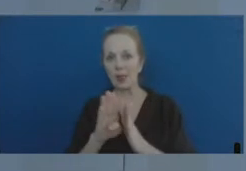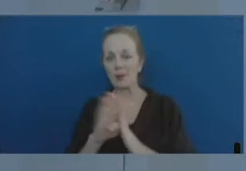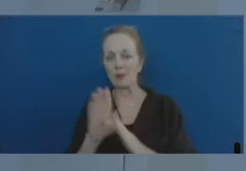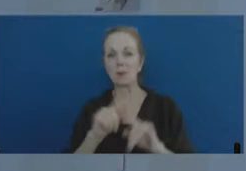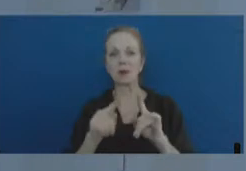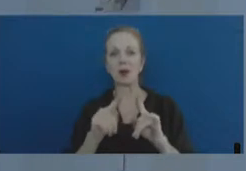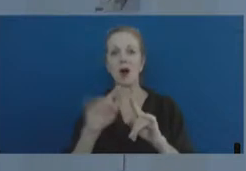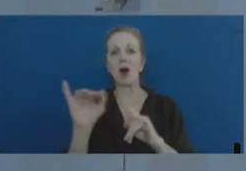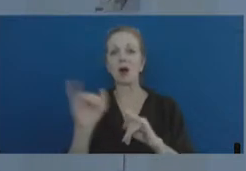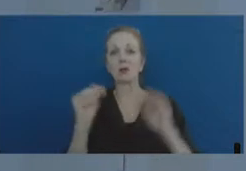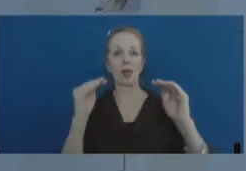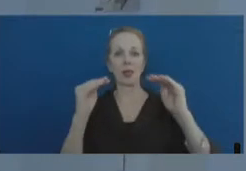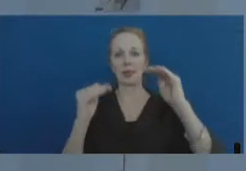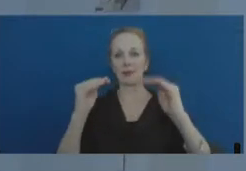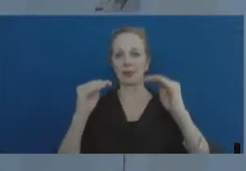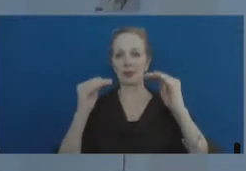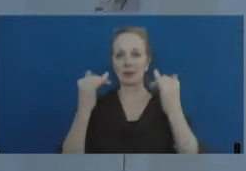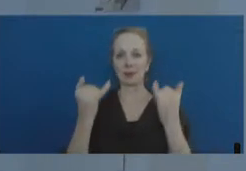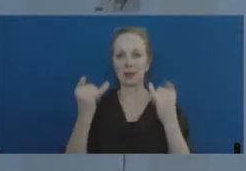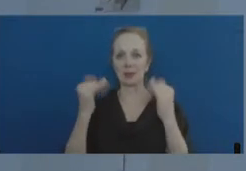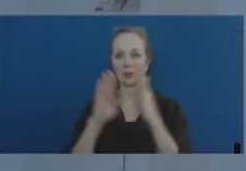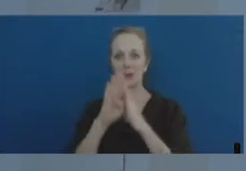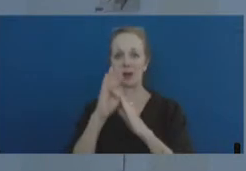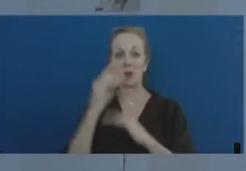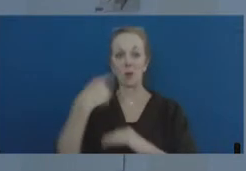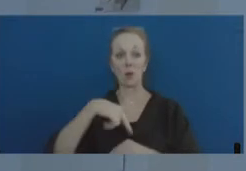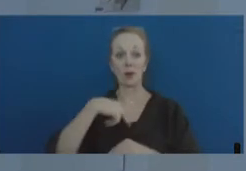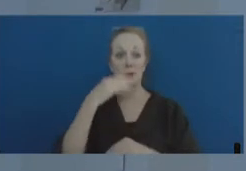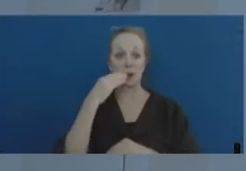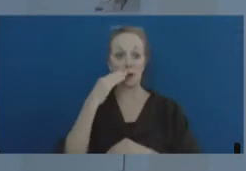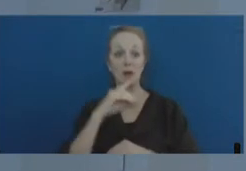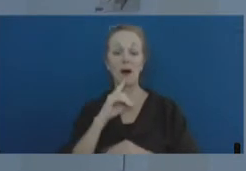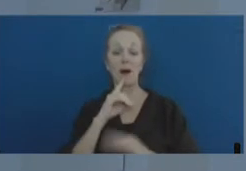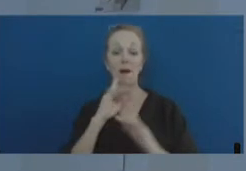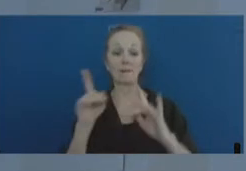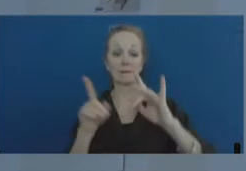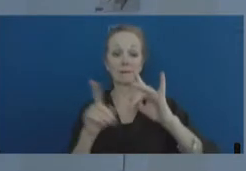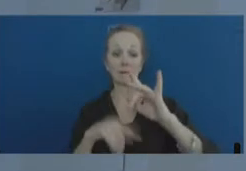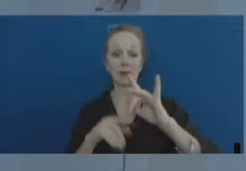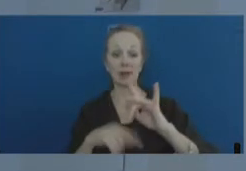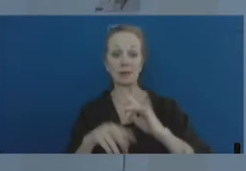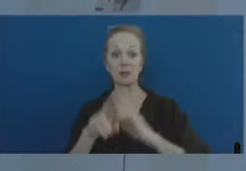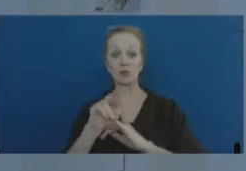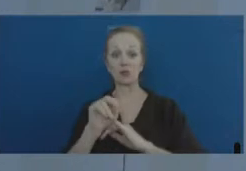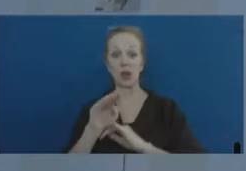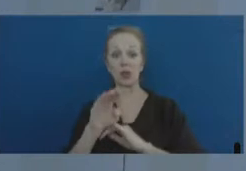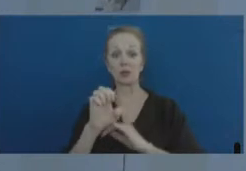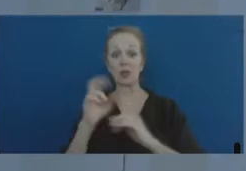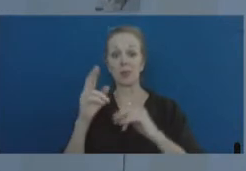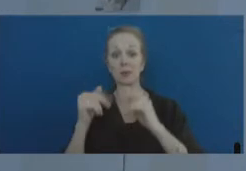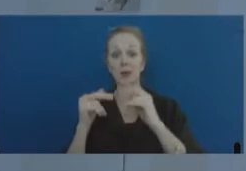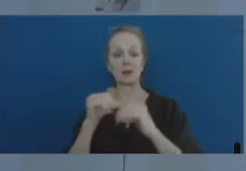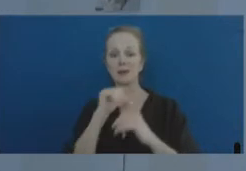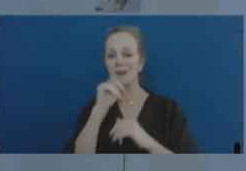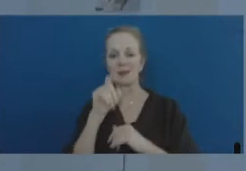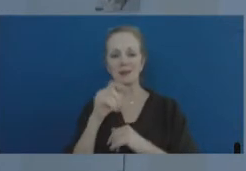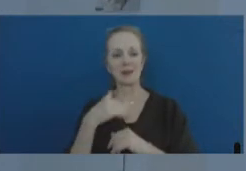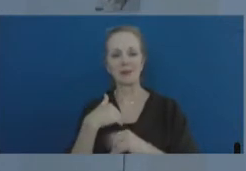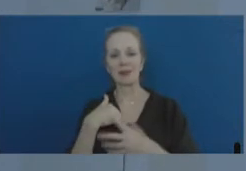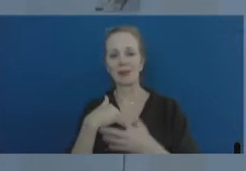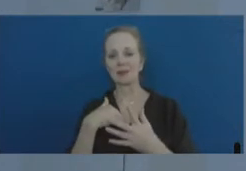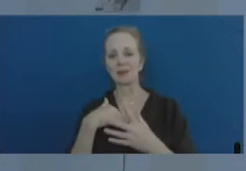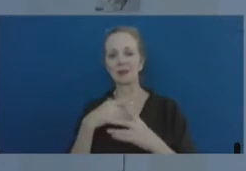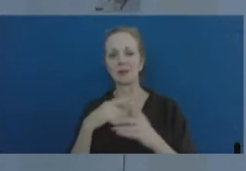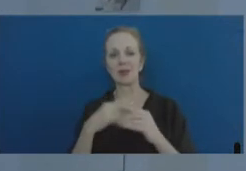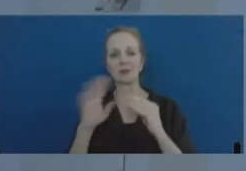leverage existing development, because we know that there are vacancy rates in a lot of these buildings. And so we don't necessarily have to subsidize